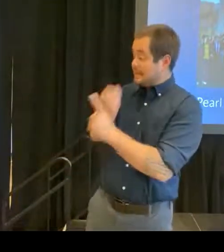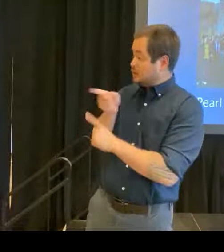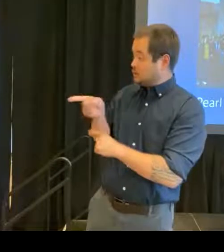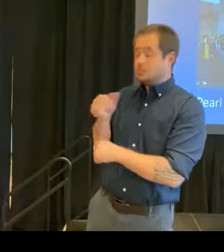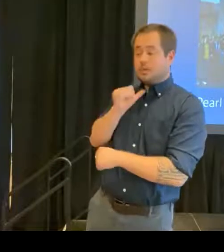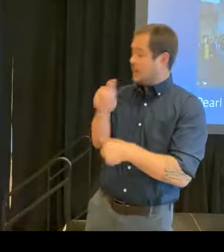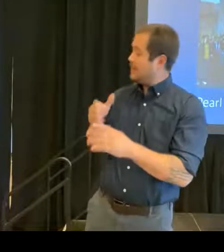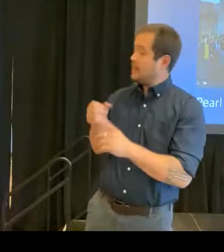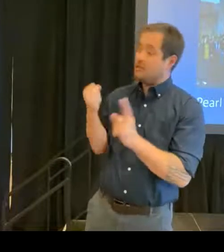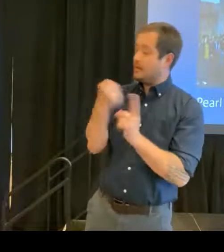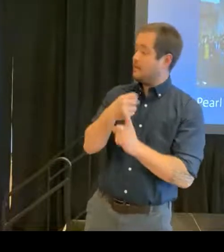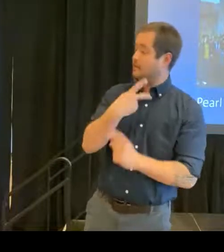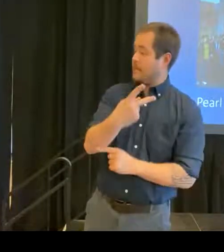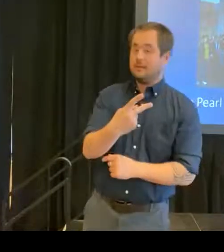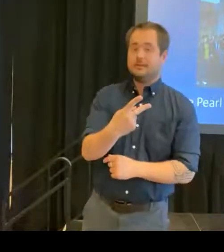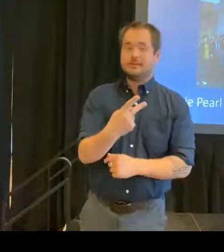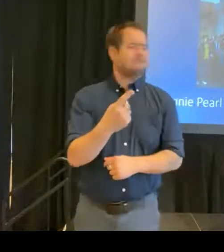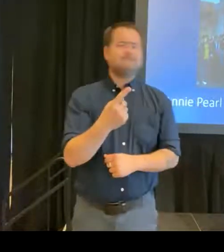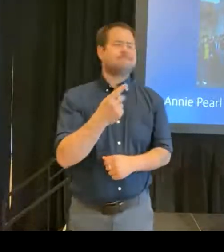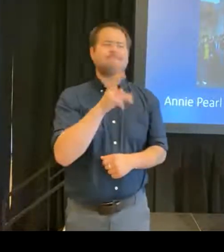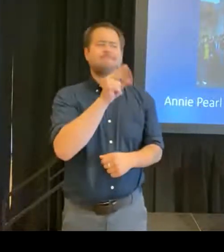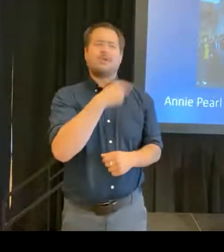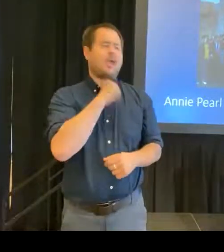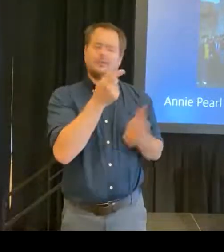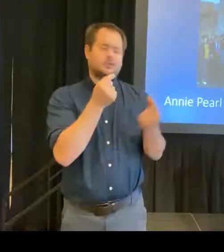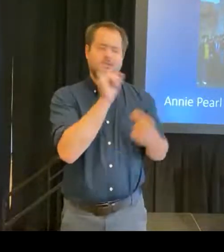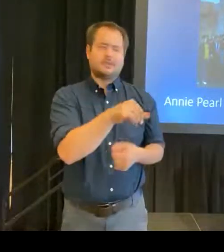back. I said, I don't think I want to do that.